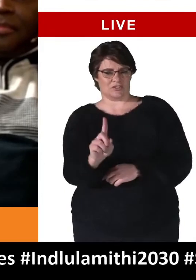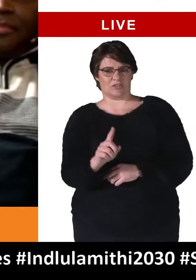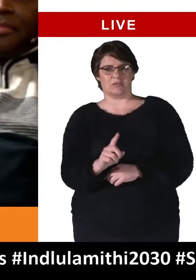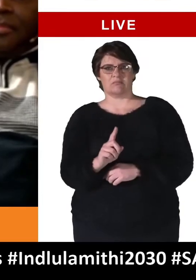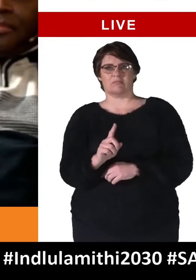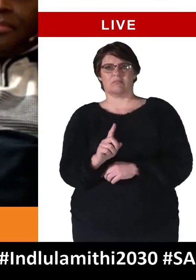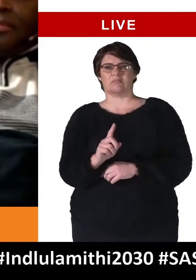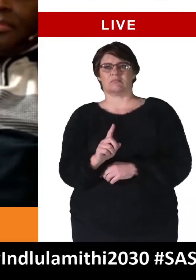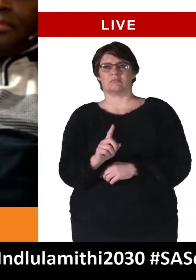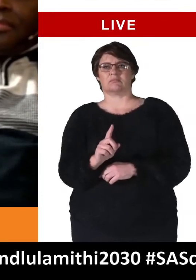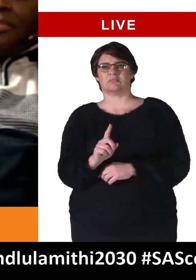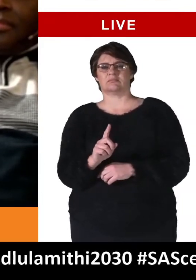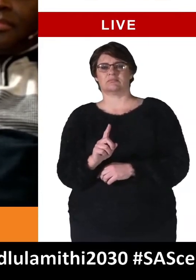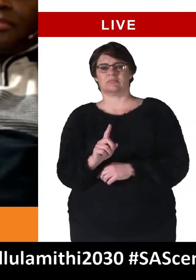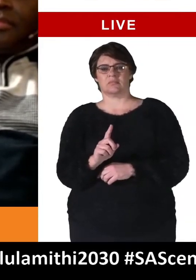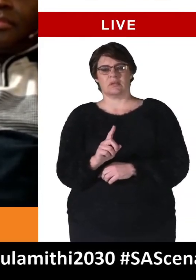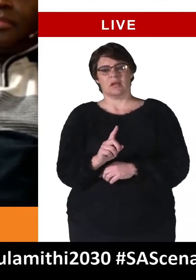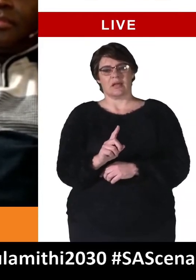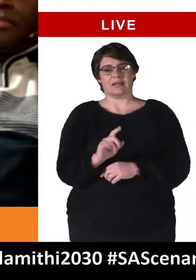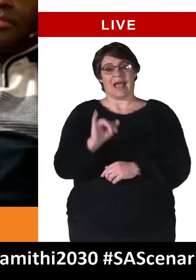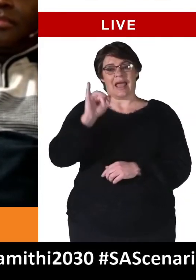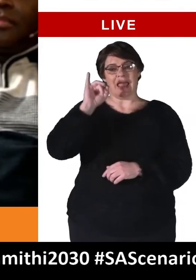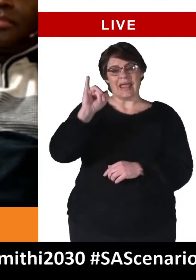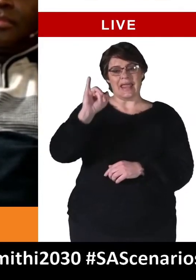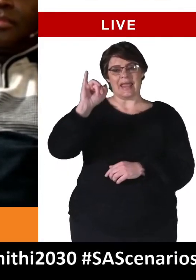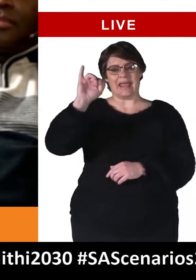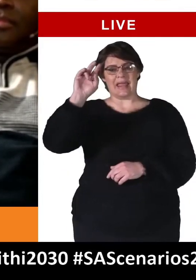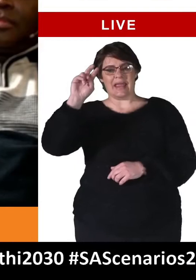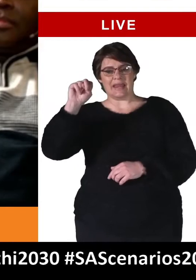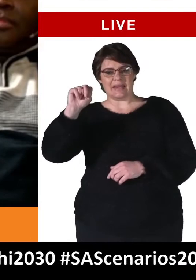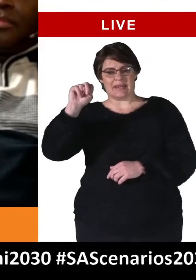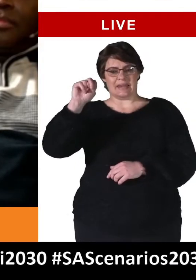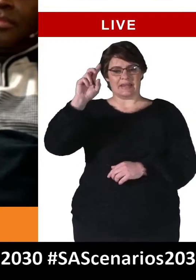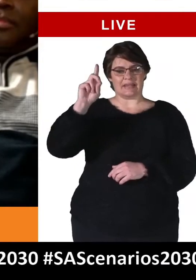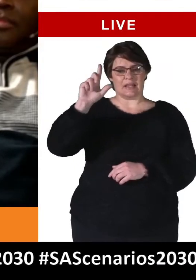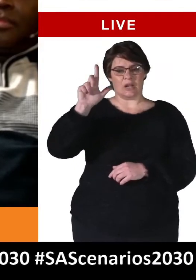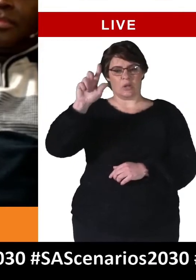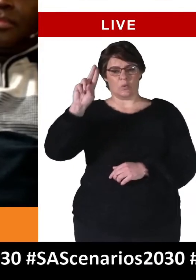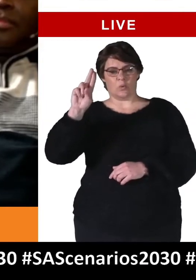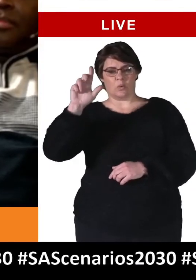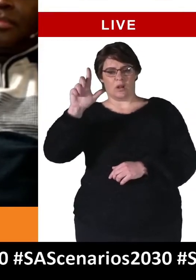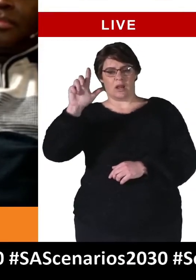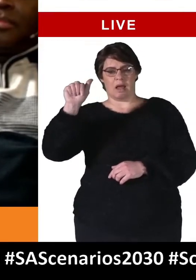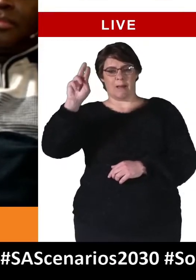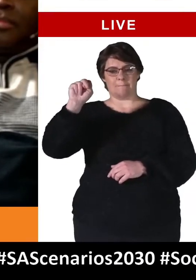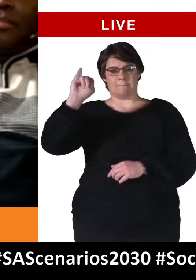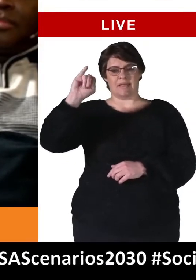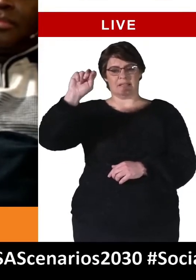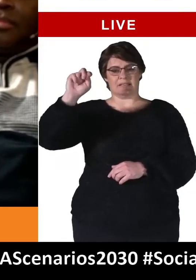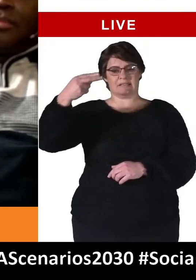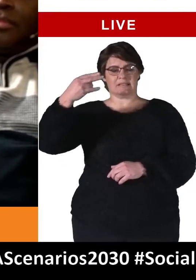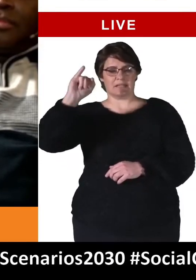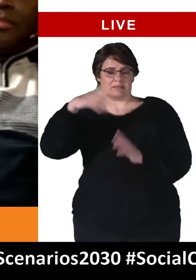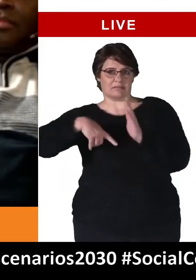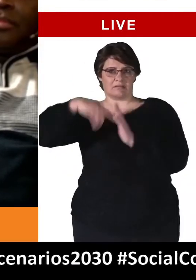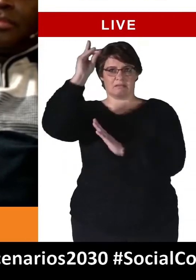the entire Indulamithi project team has been working closely with many different layers of government, as well as with really all the